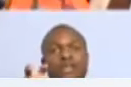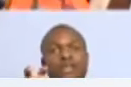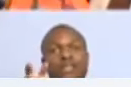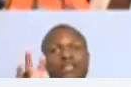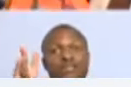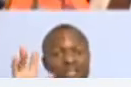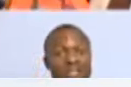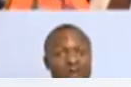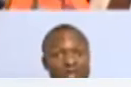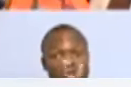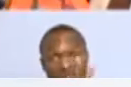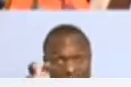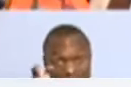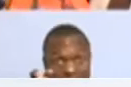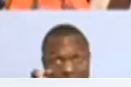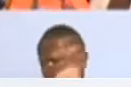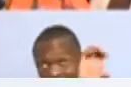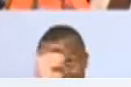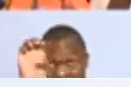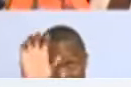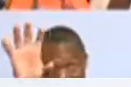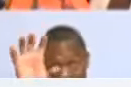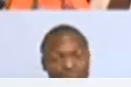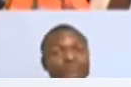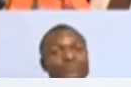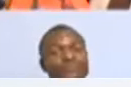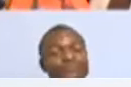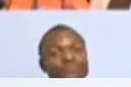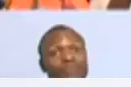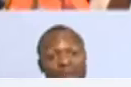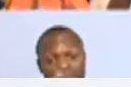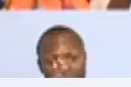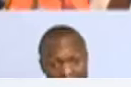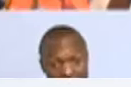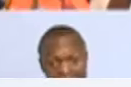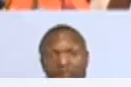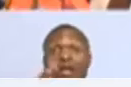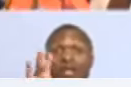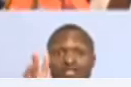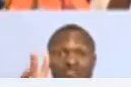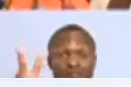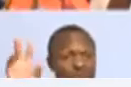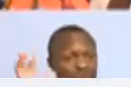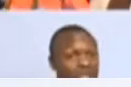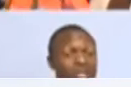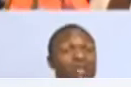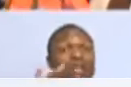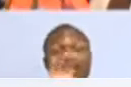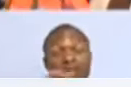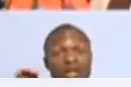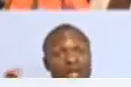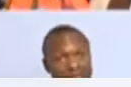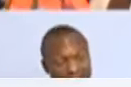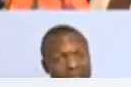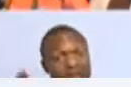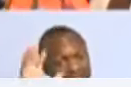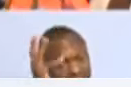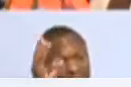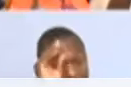7,300. In Eastern Province, Madam Speaker, 72,800 hectares of forest has been